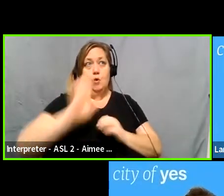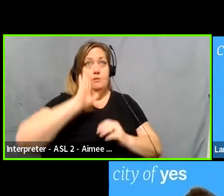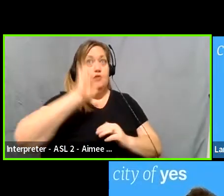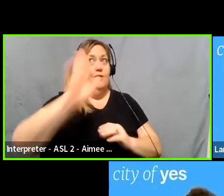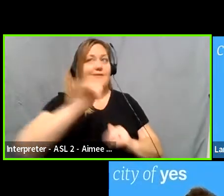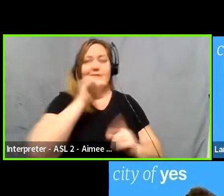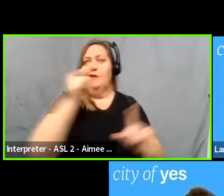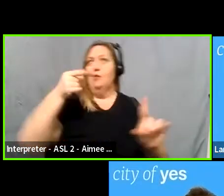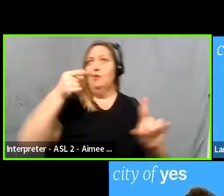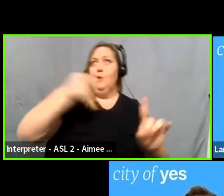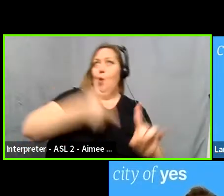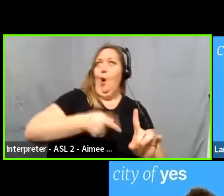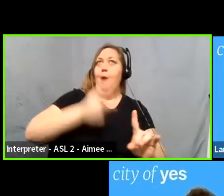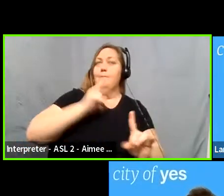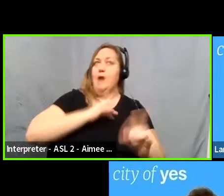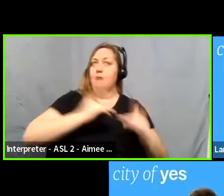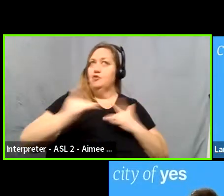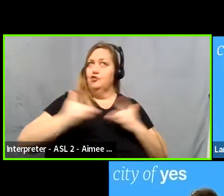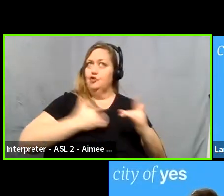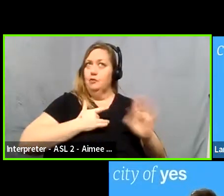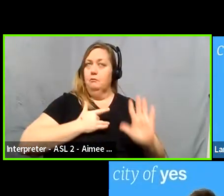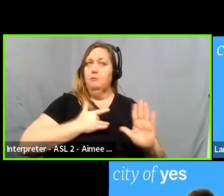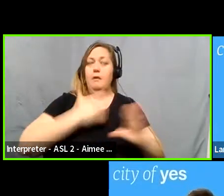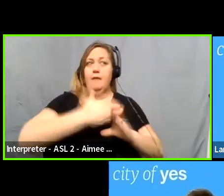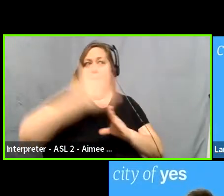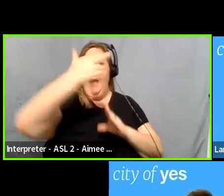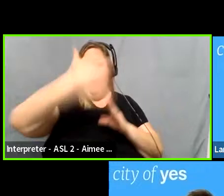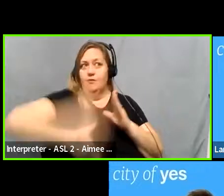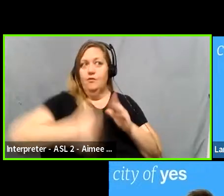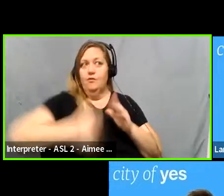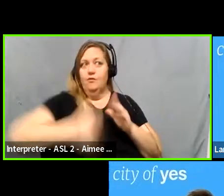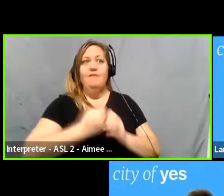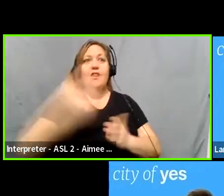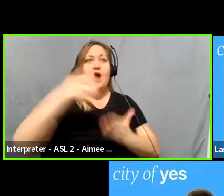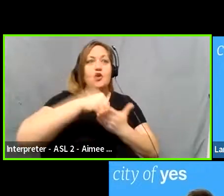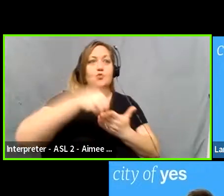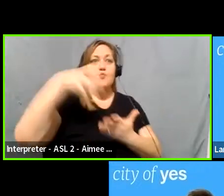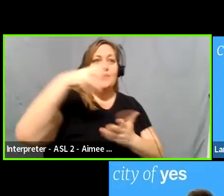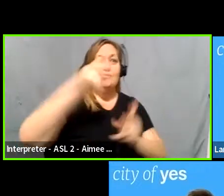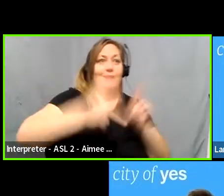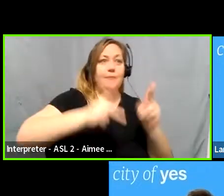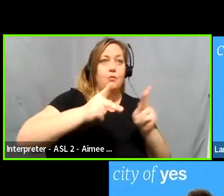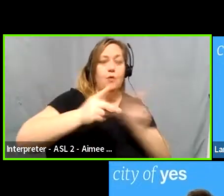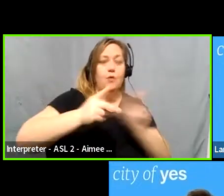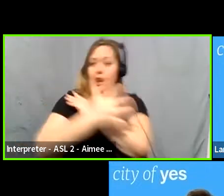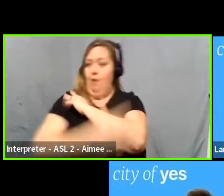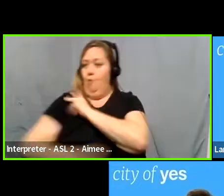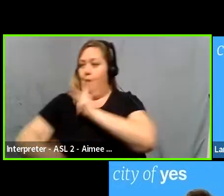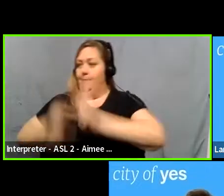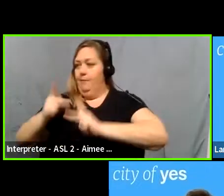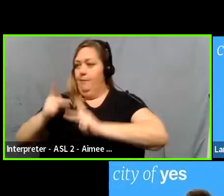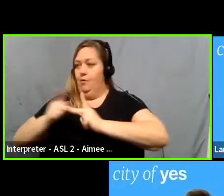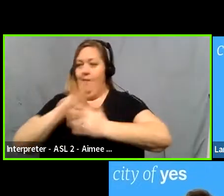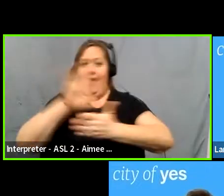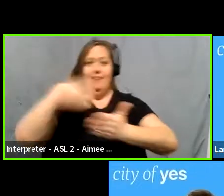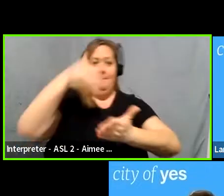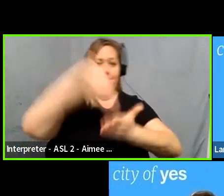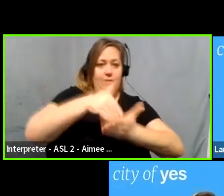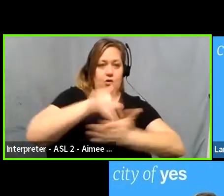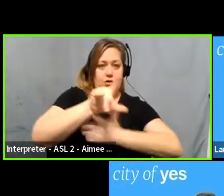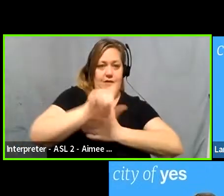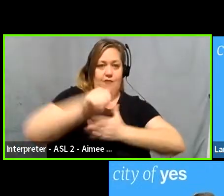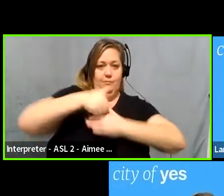goal, obviously, but I'm a concern that the end result will be, we'll have a lot of rich people and a lot of poor people and the middle class will be pushed out.